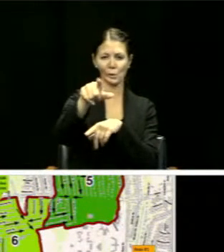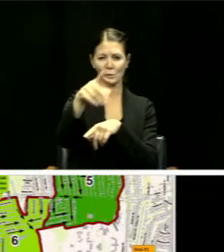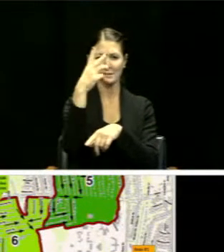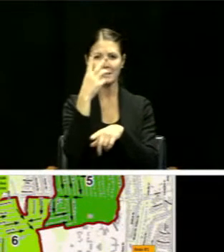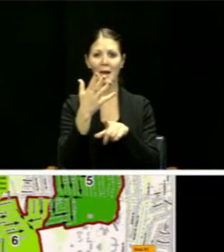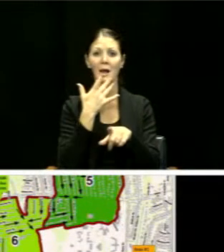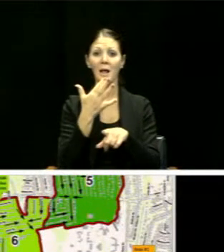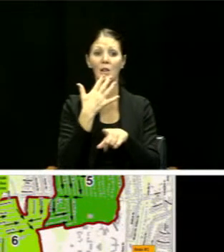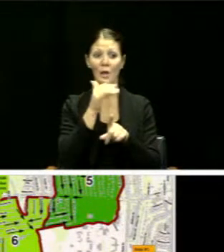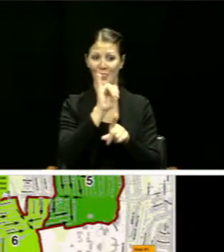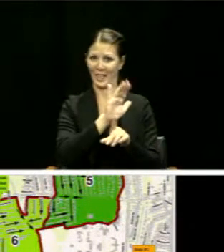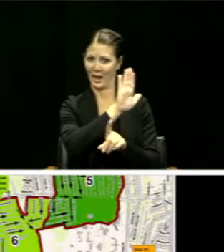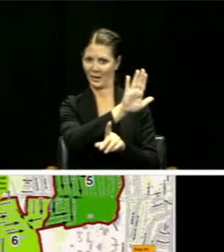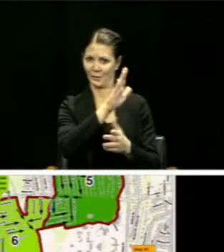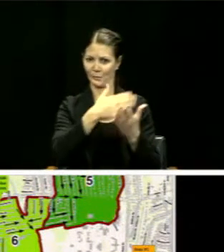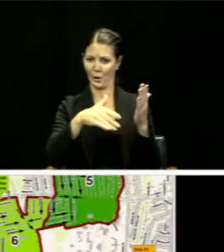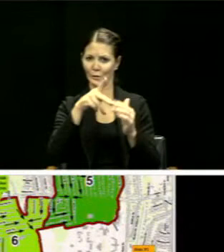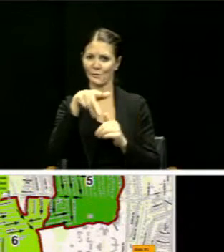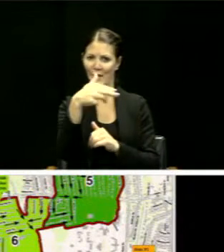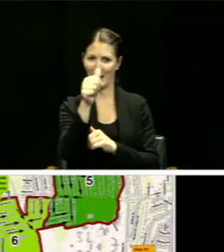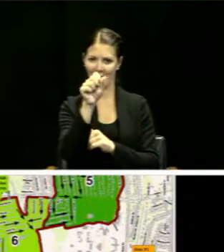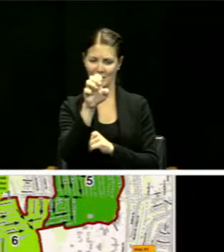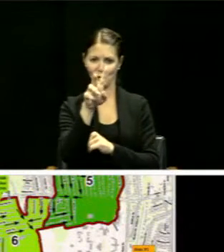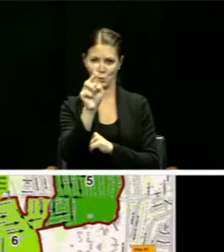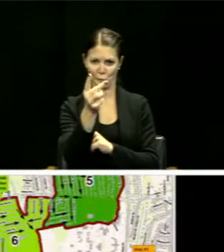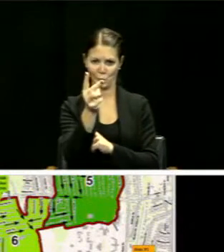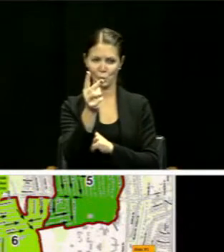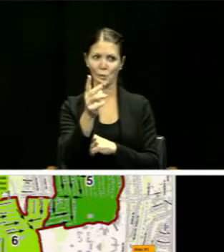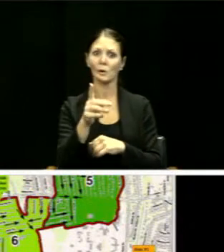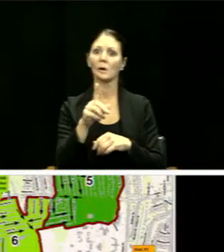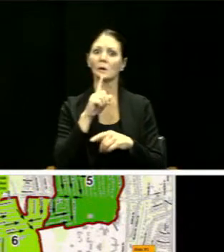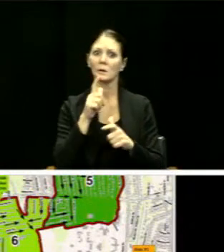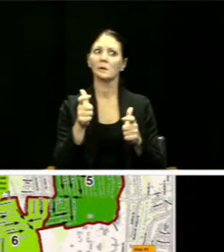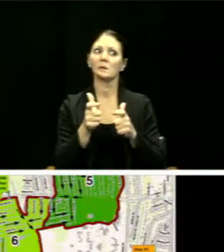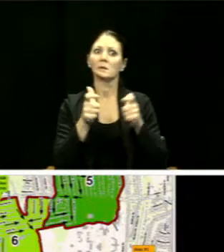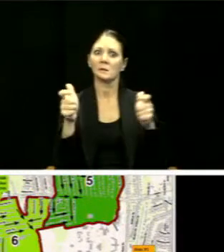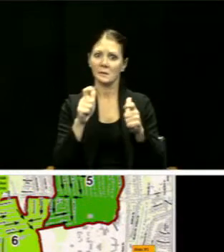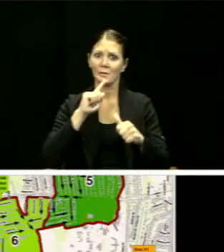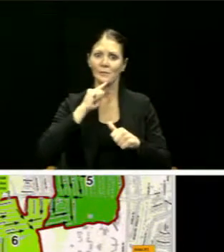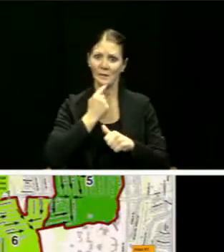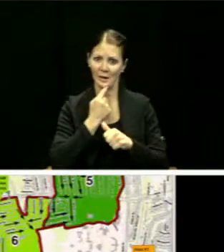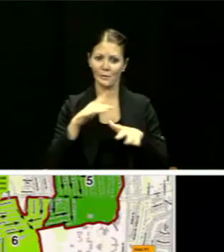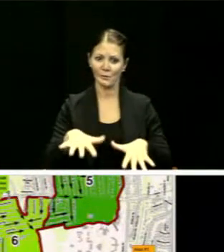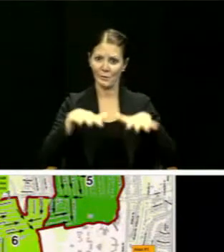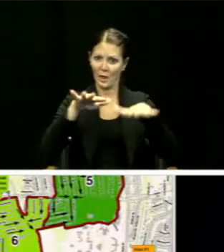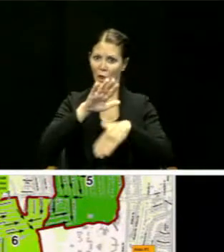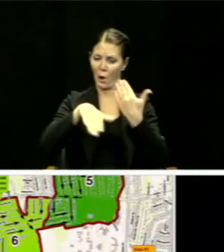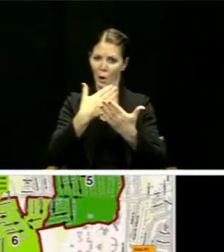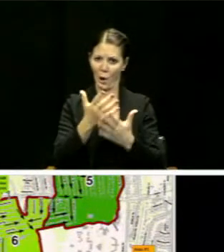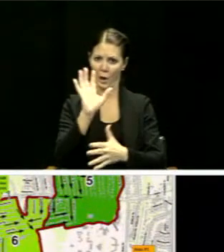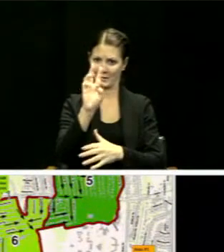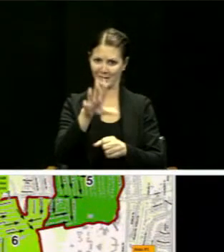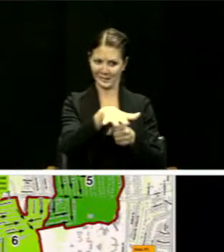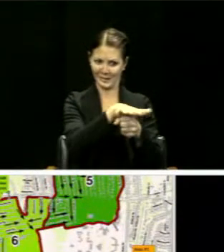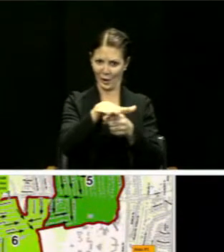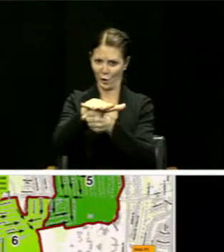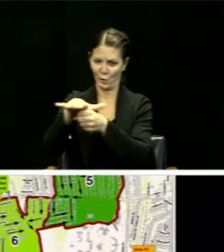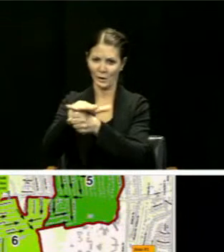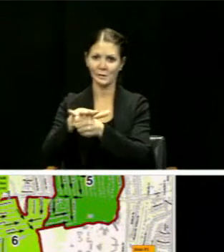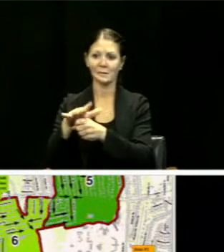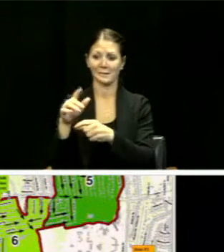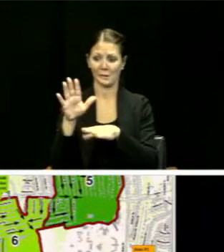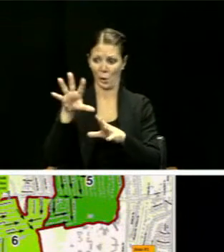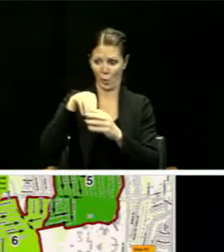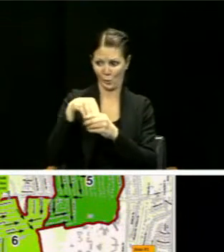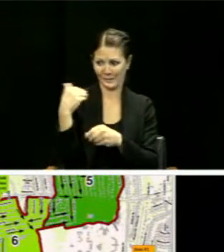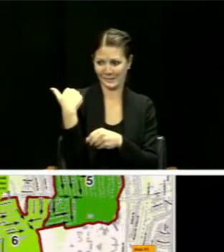were in phase 2. And there was significant flooding in all 6 of these areas, including recent storm events in April and September